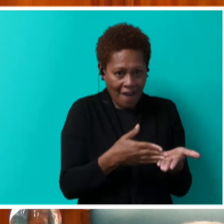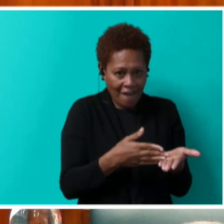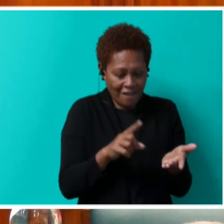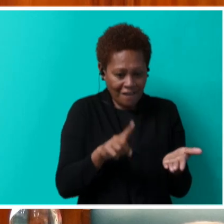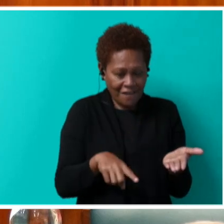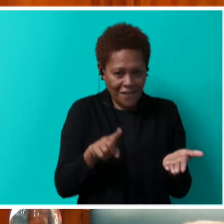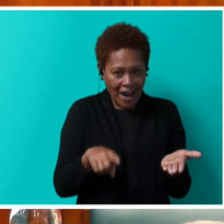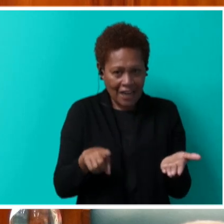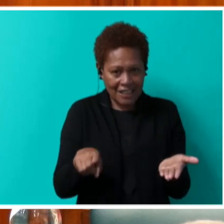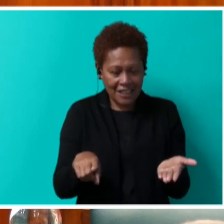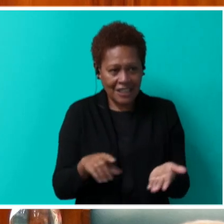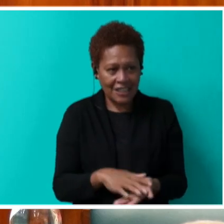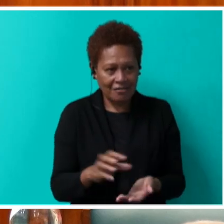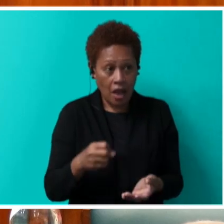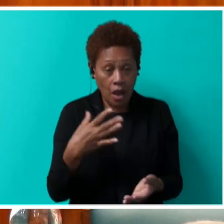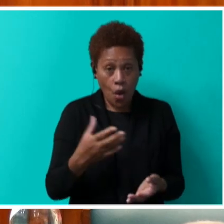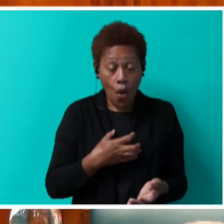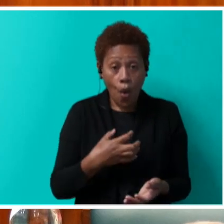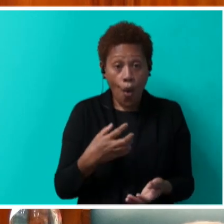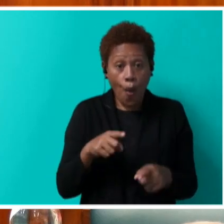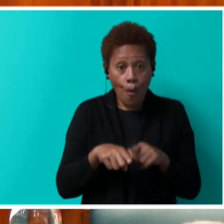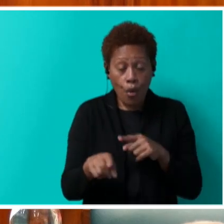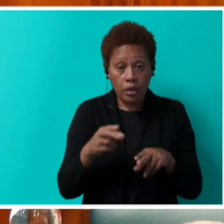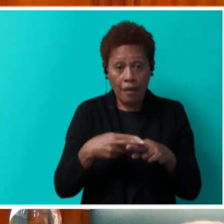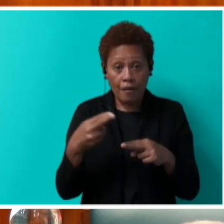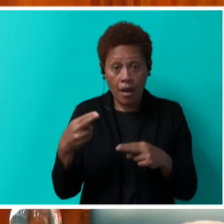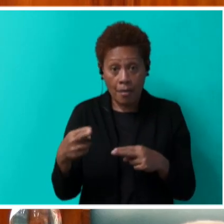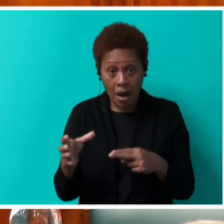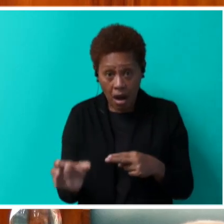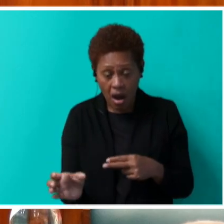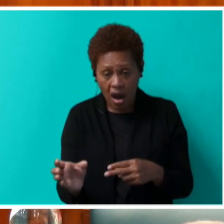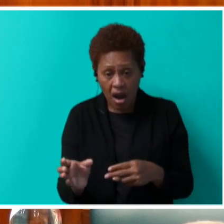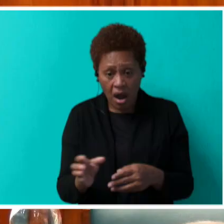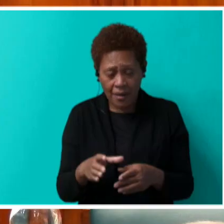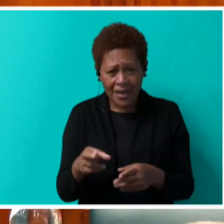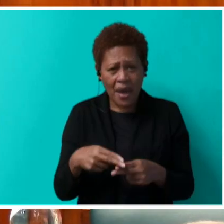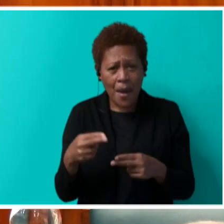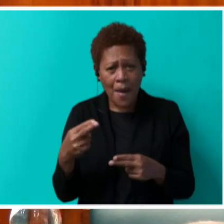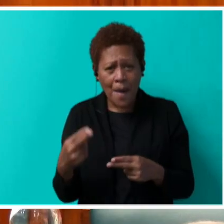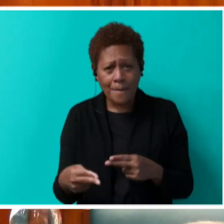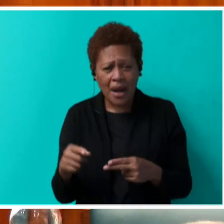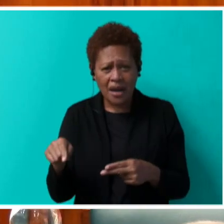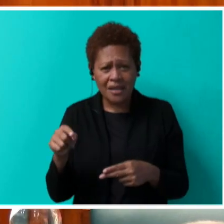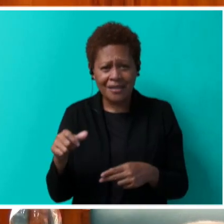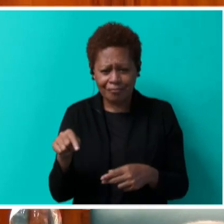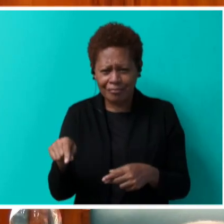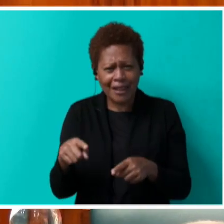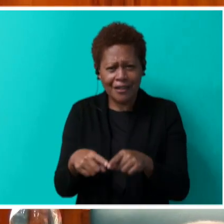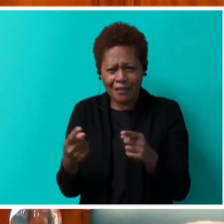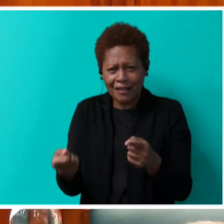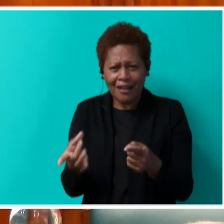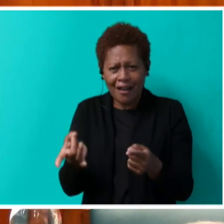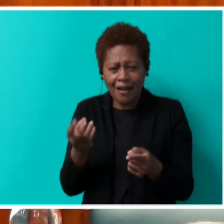Most farmers are planting Ripley Queen. It is sweet and meets overseas market standards. The